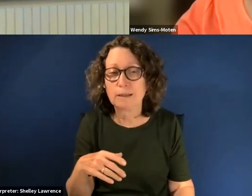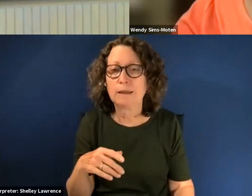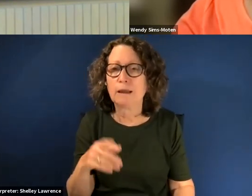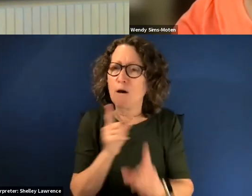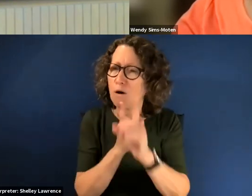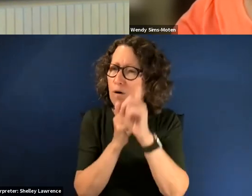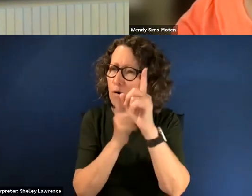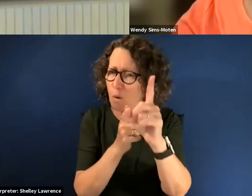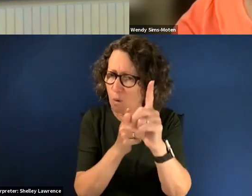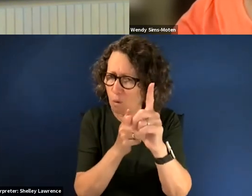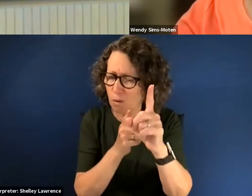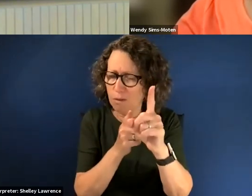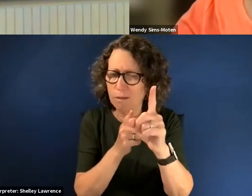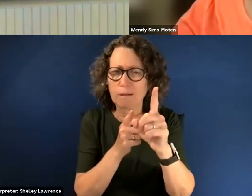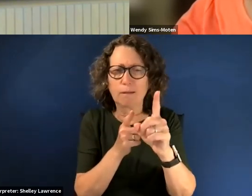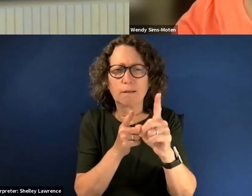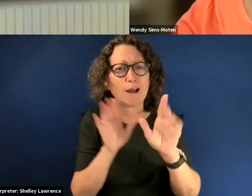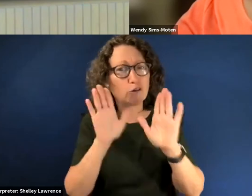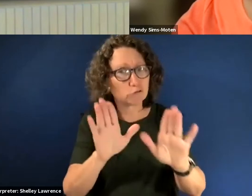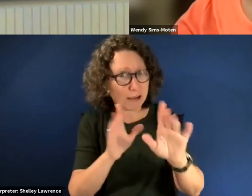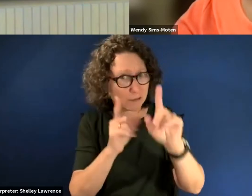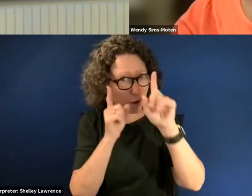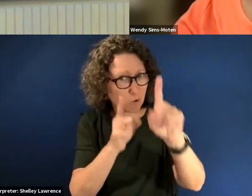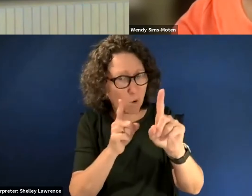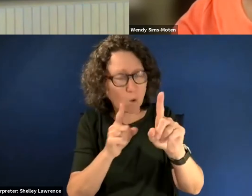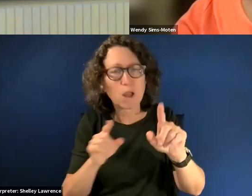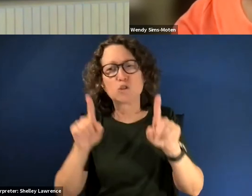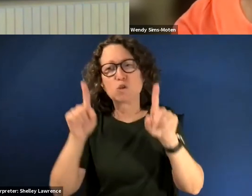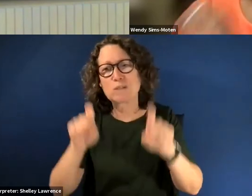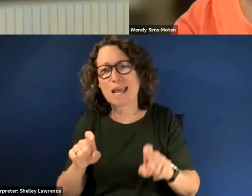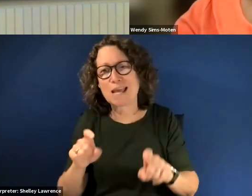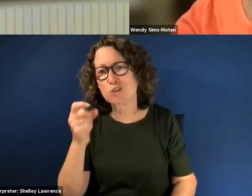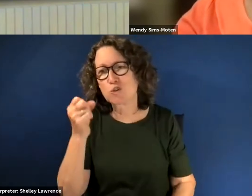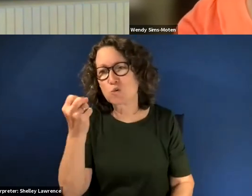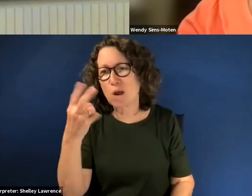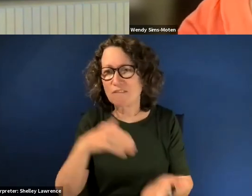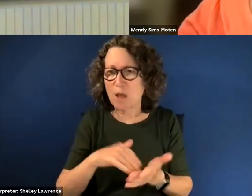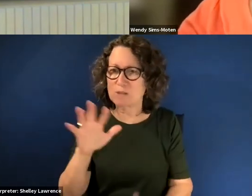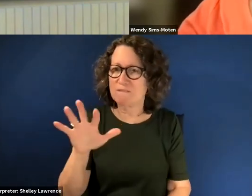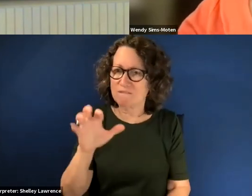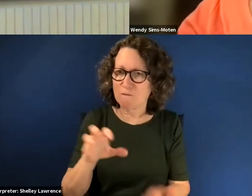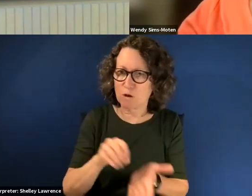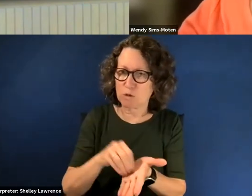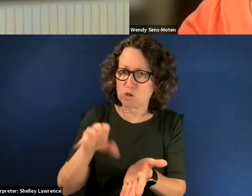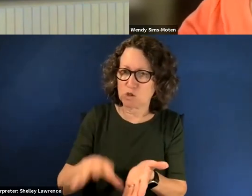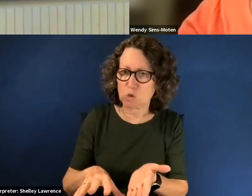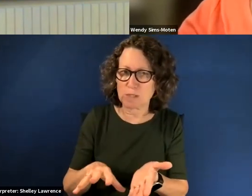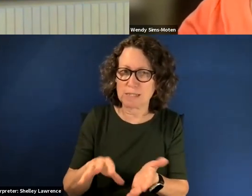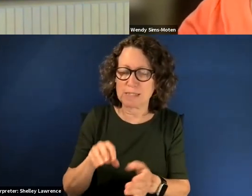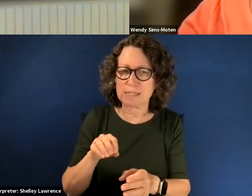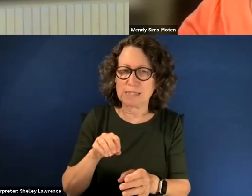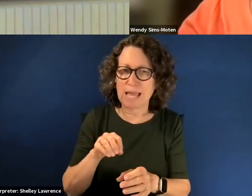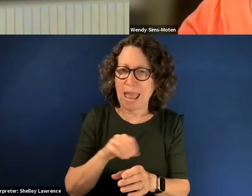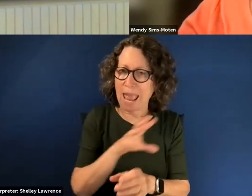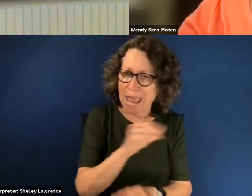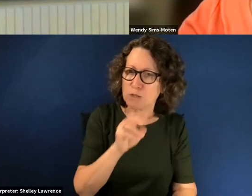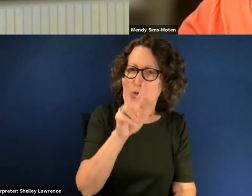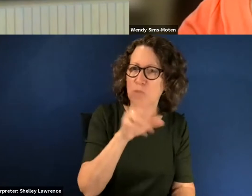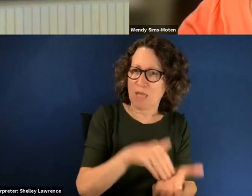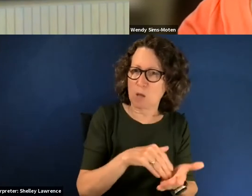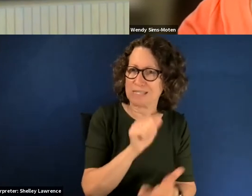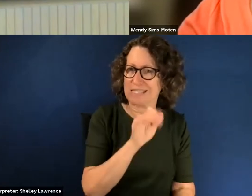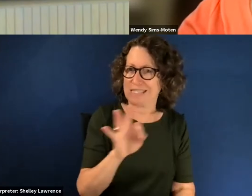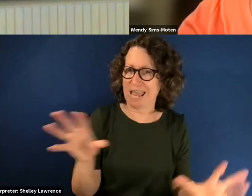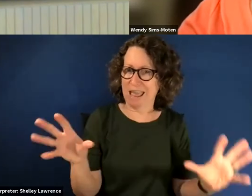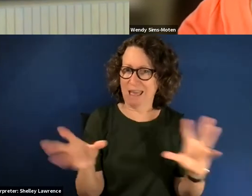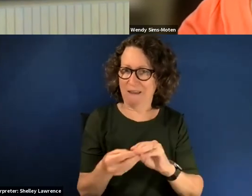goal, which is a great goal, to test 12,500 students and 2,000 staff members the